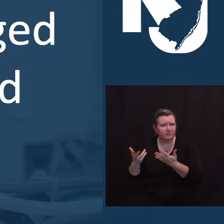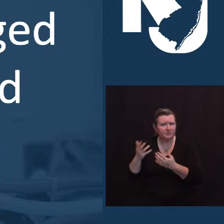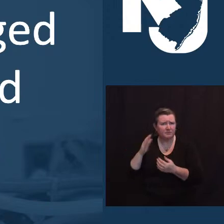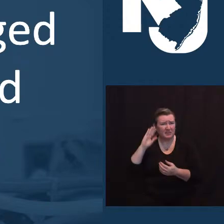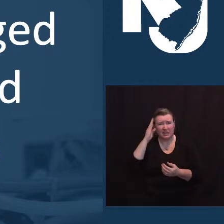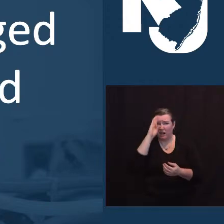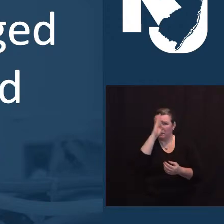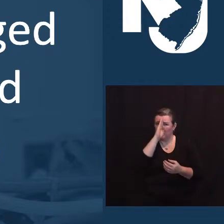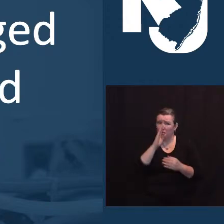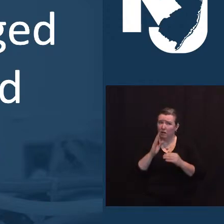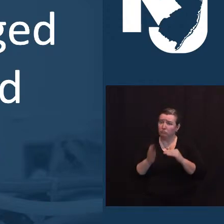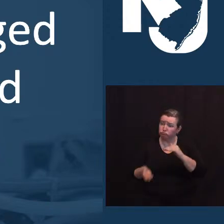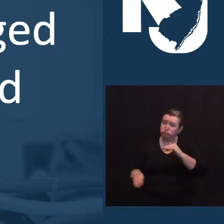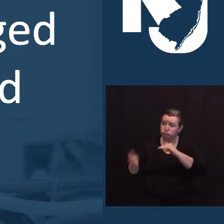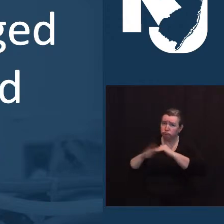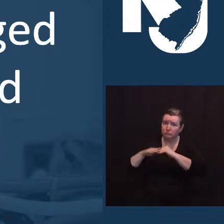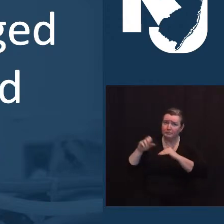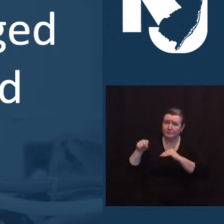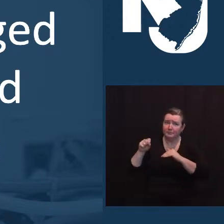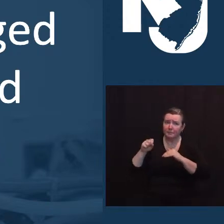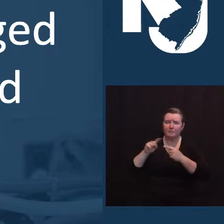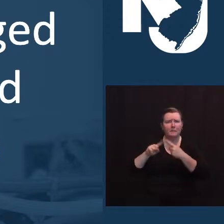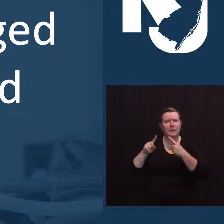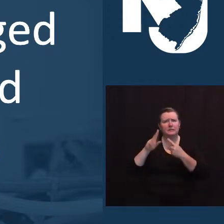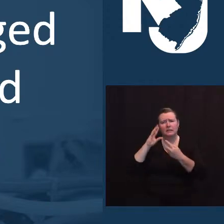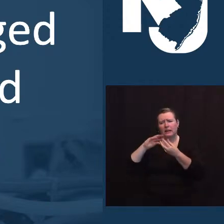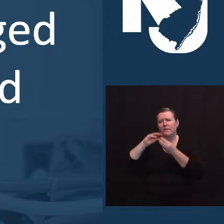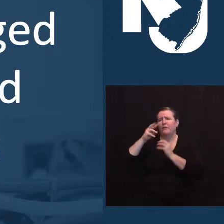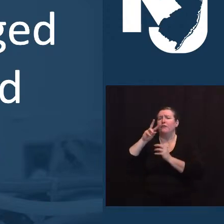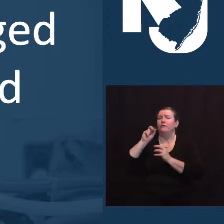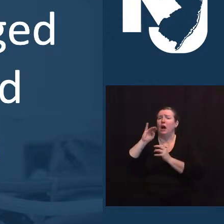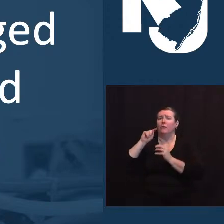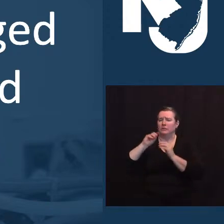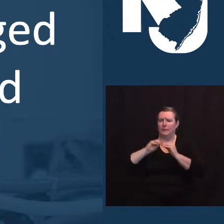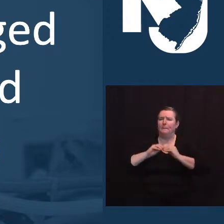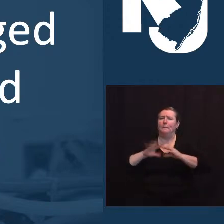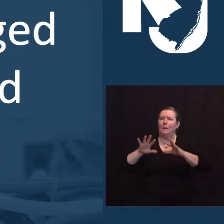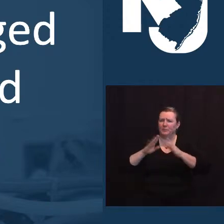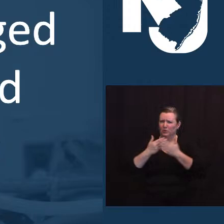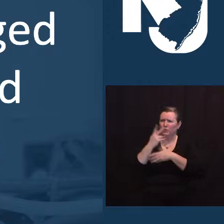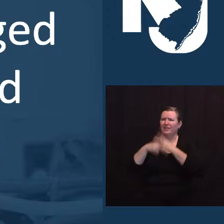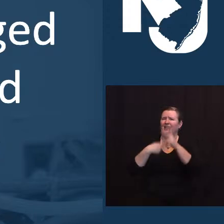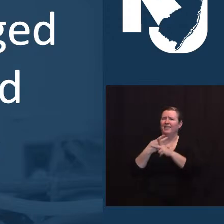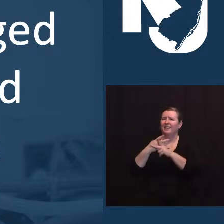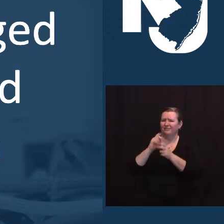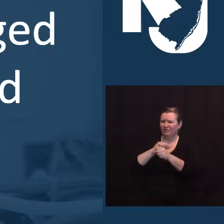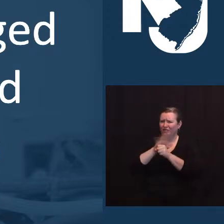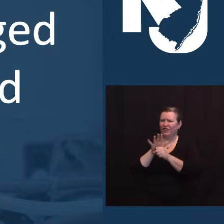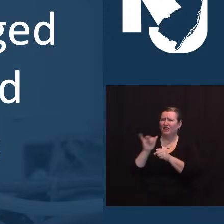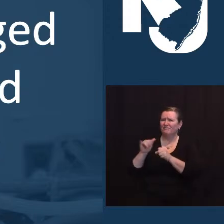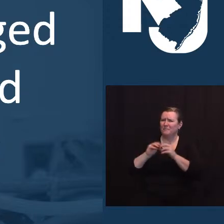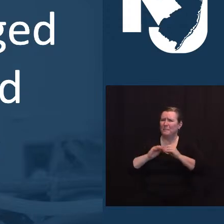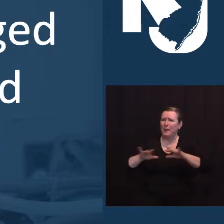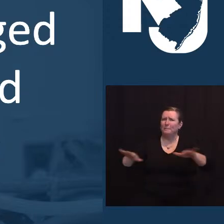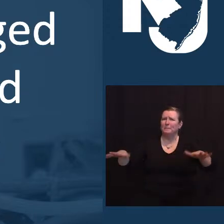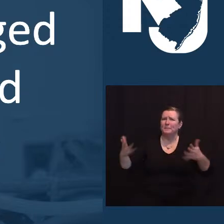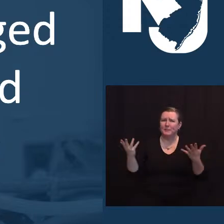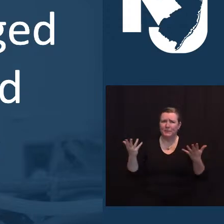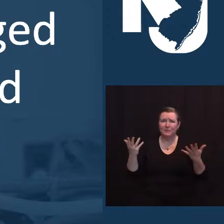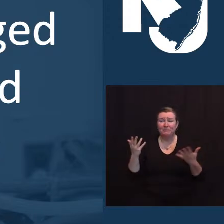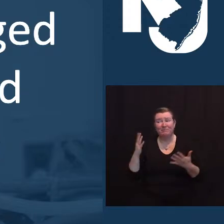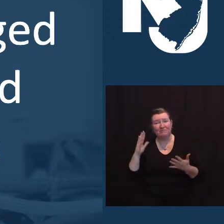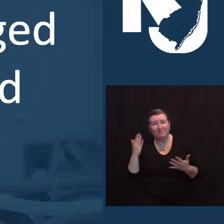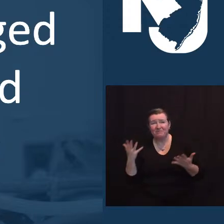know these variants are more easily transmissible. You and I were talking earlier, there now feels like there might be, and I say might,